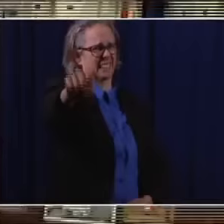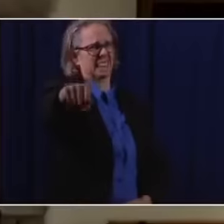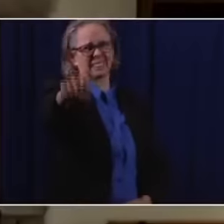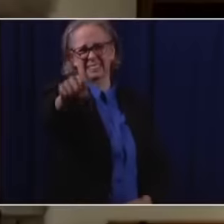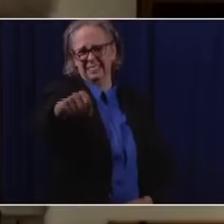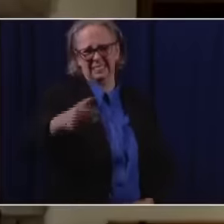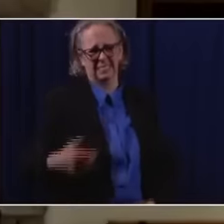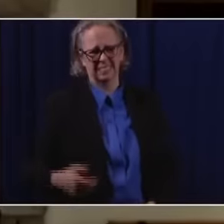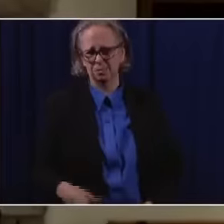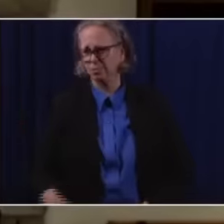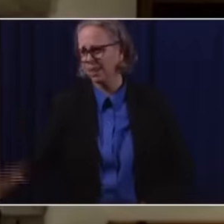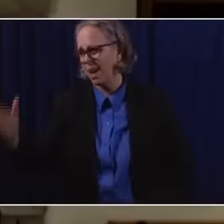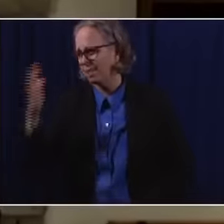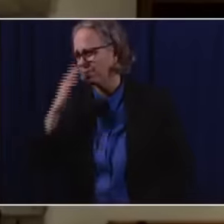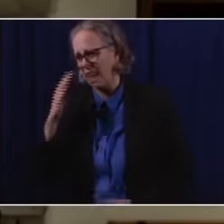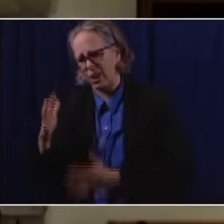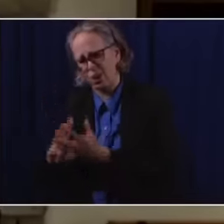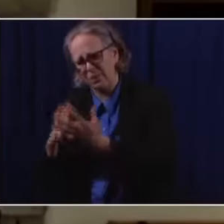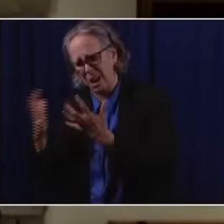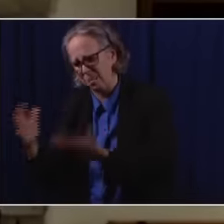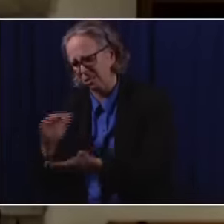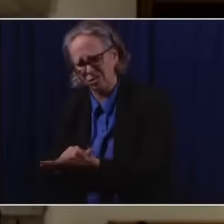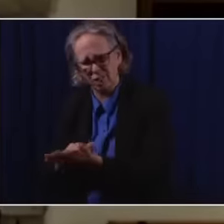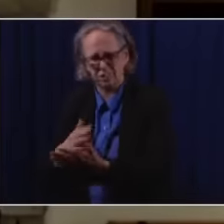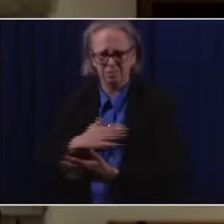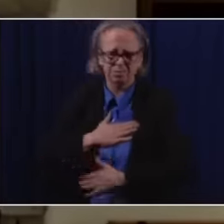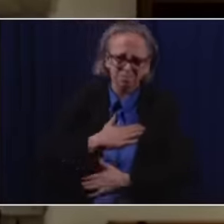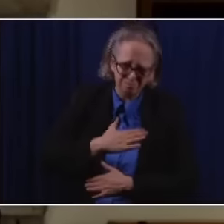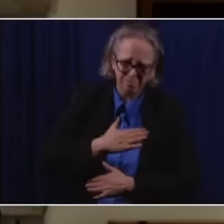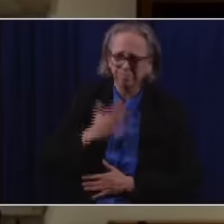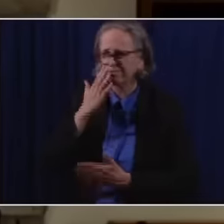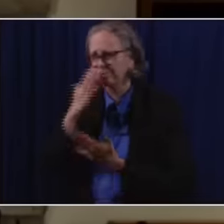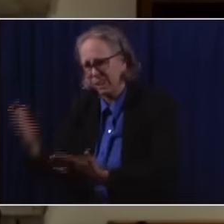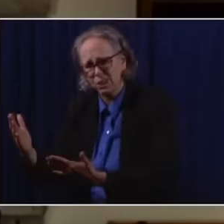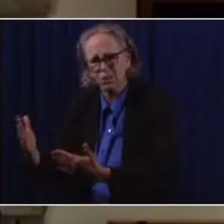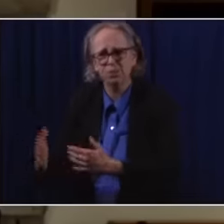Doctor, thank you very much. Appreciate it. Take care.